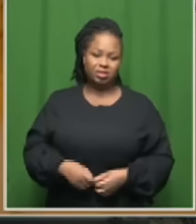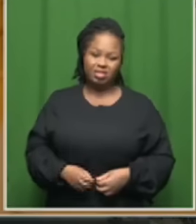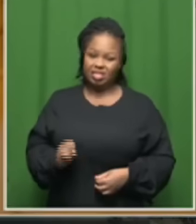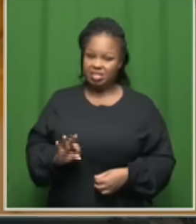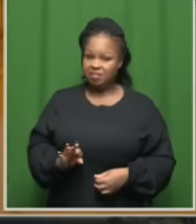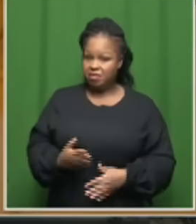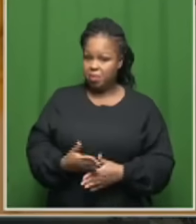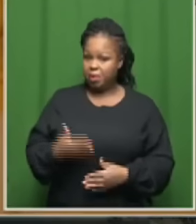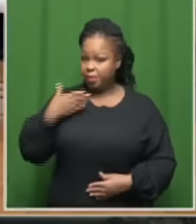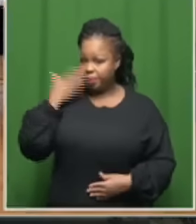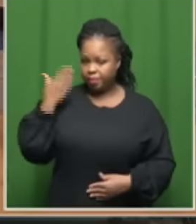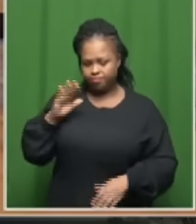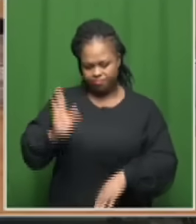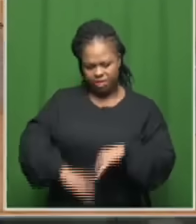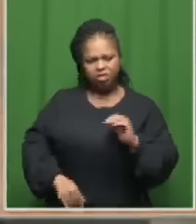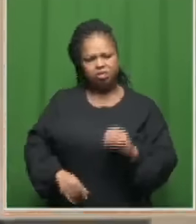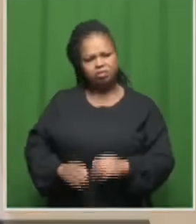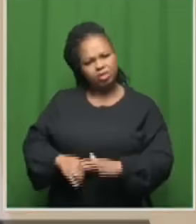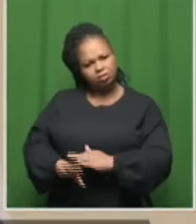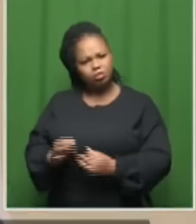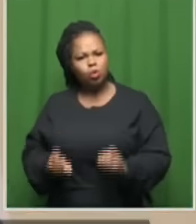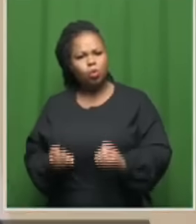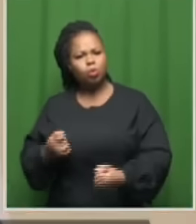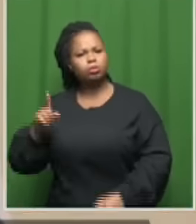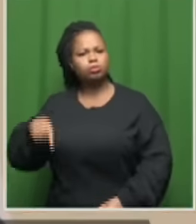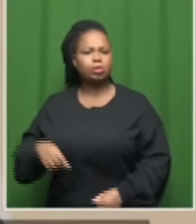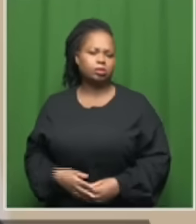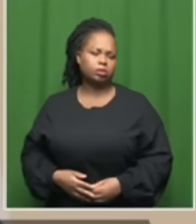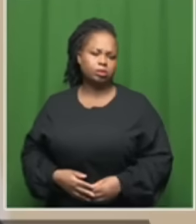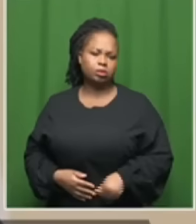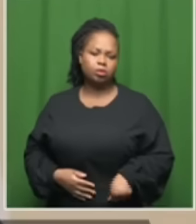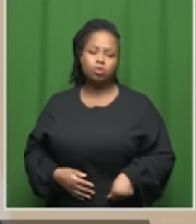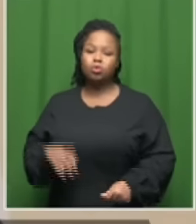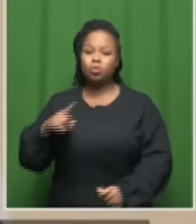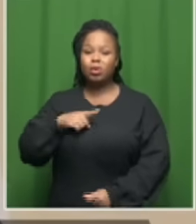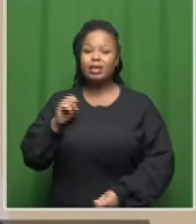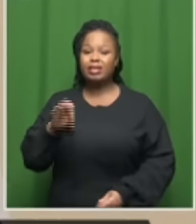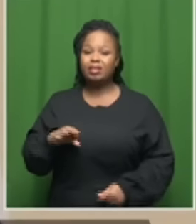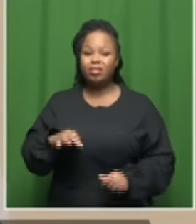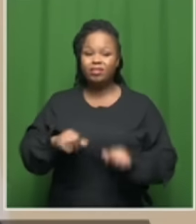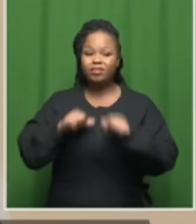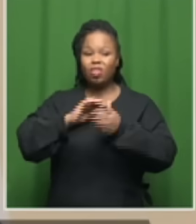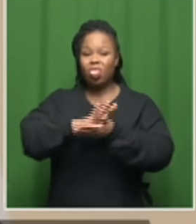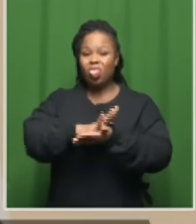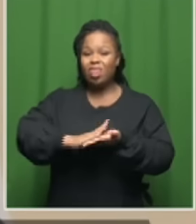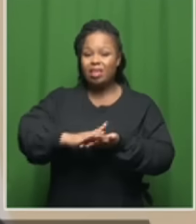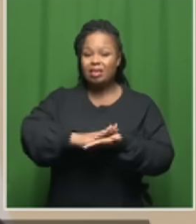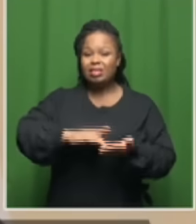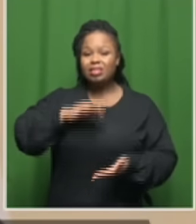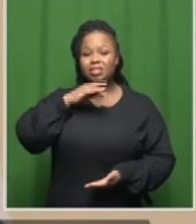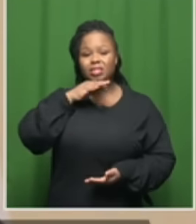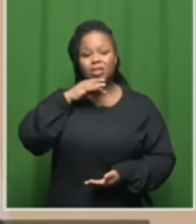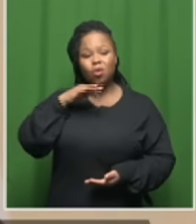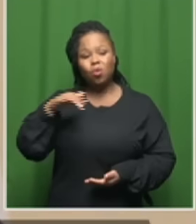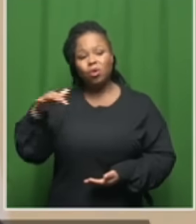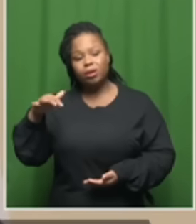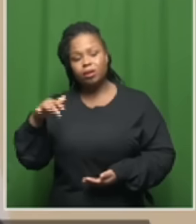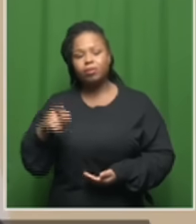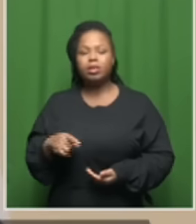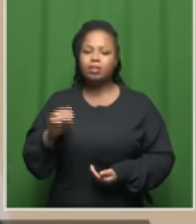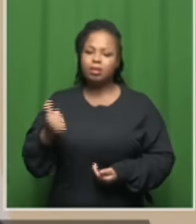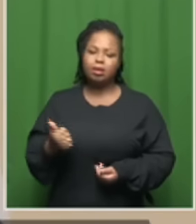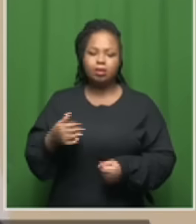must prosecute them, because we cannot allow them to do pollution. We'll do support, but at the very same time, enforce our